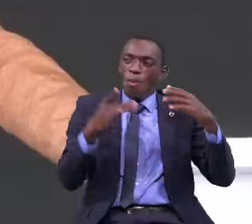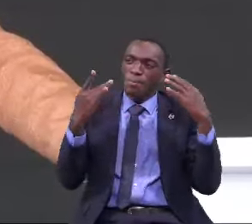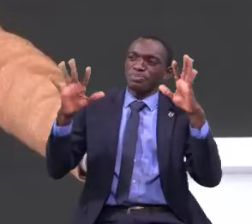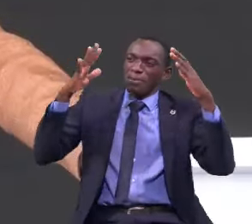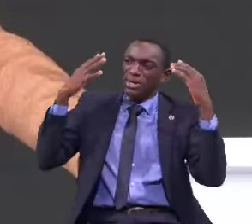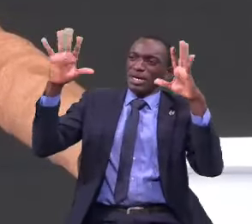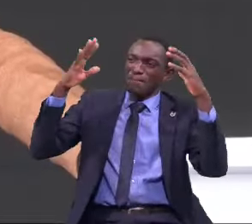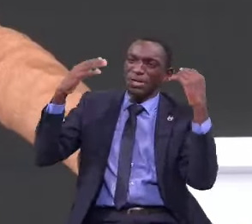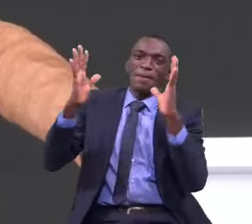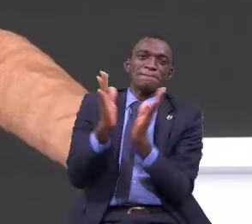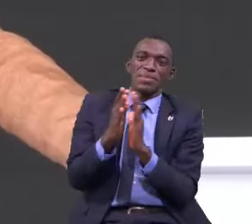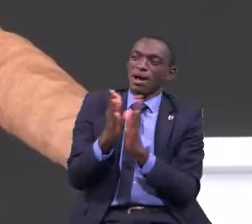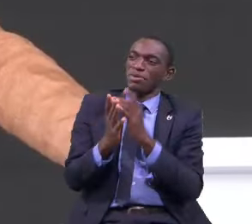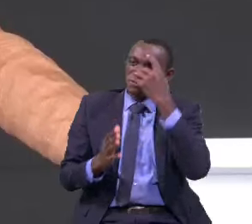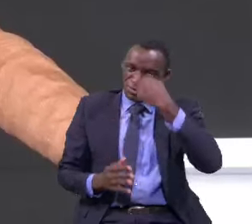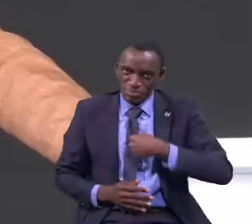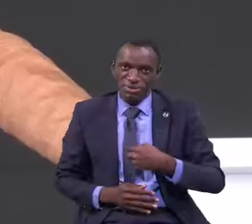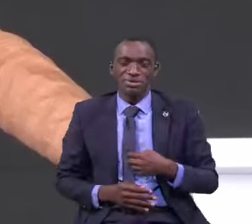have somebody to clap for.